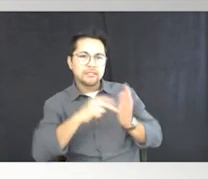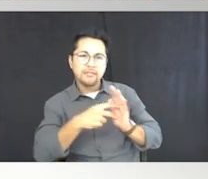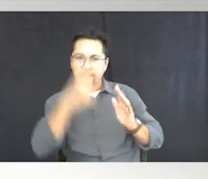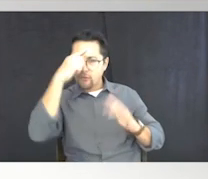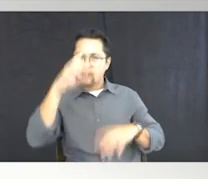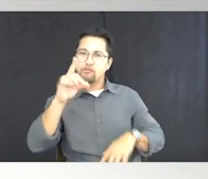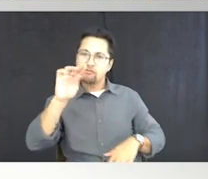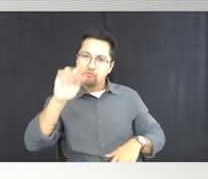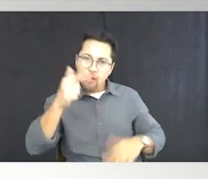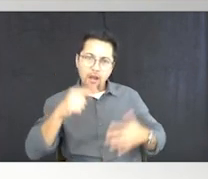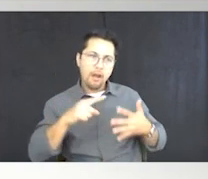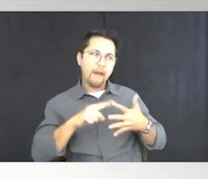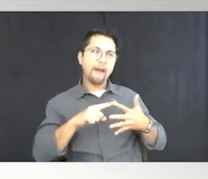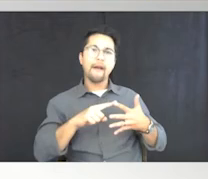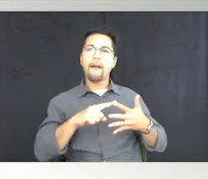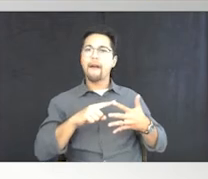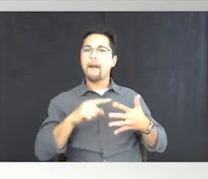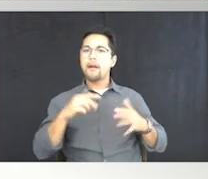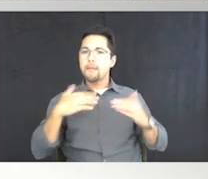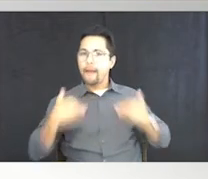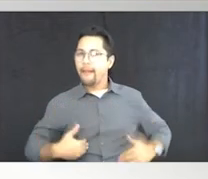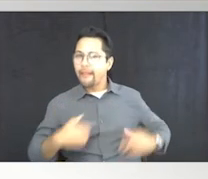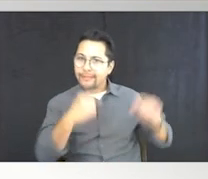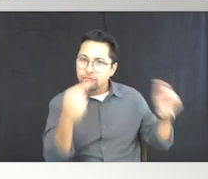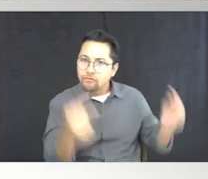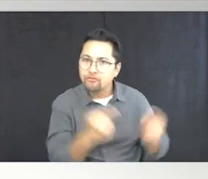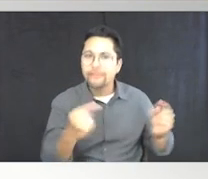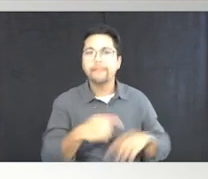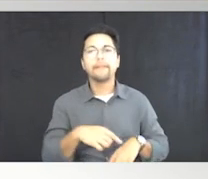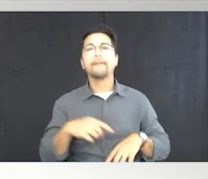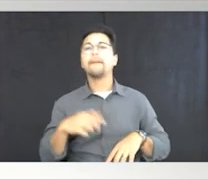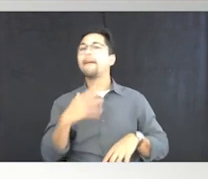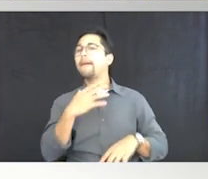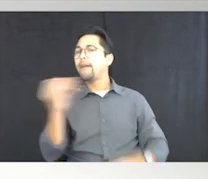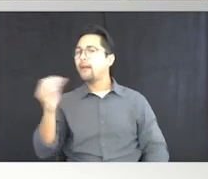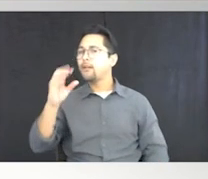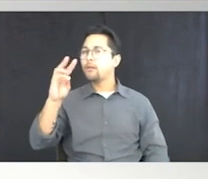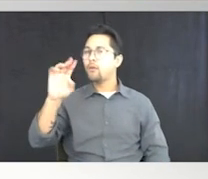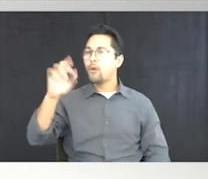illegal drug, serious bodily injury, and weapon.